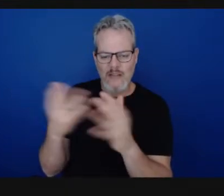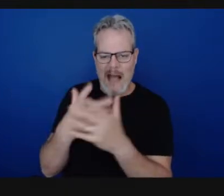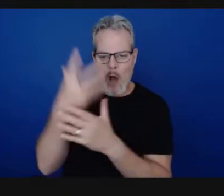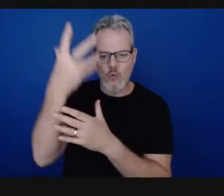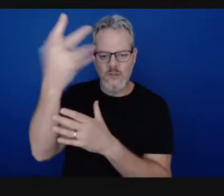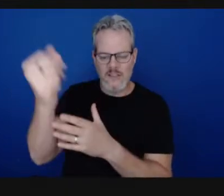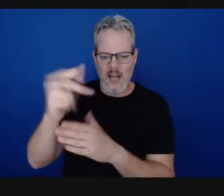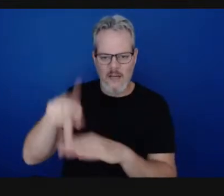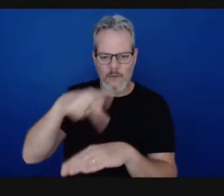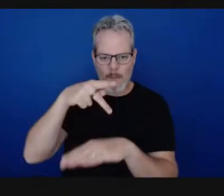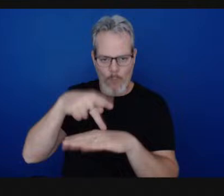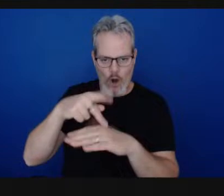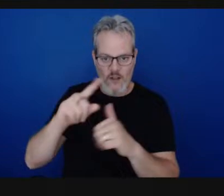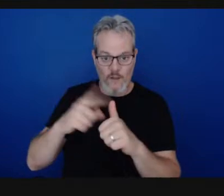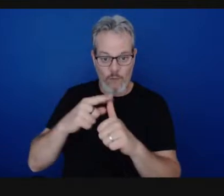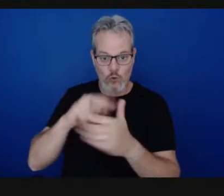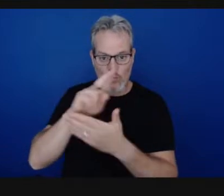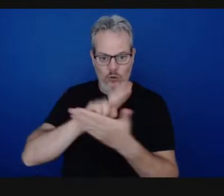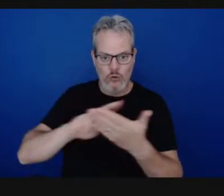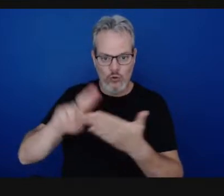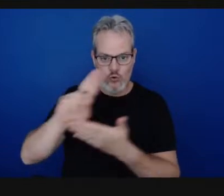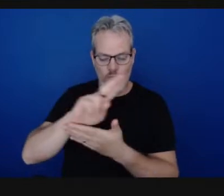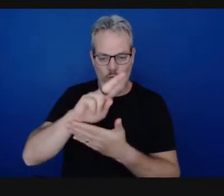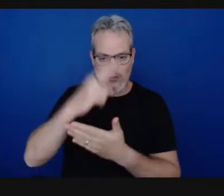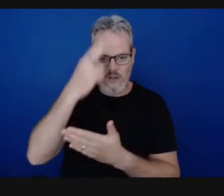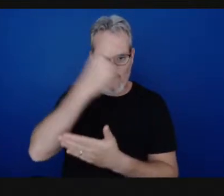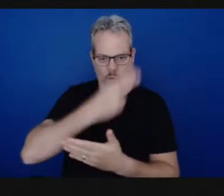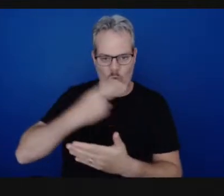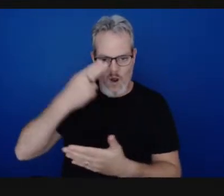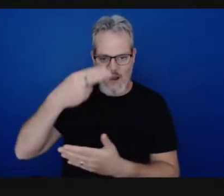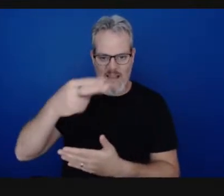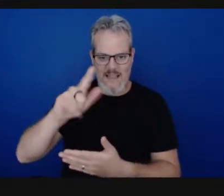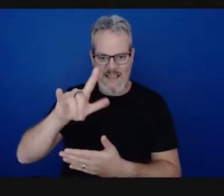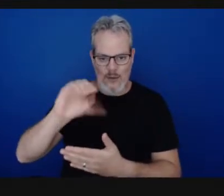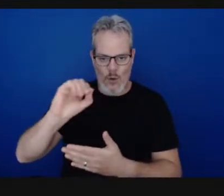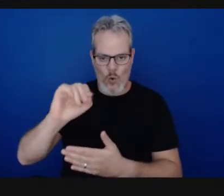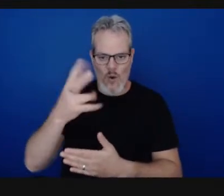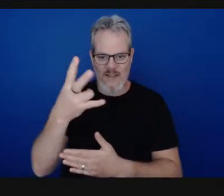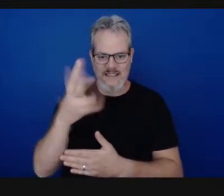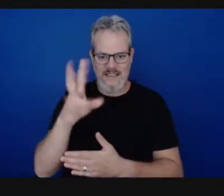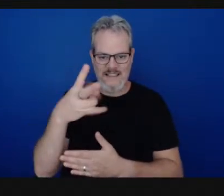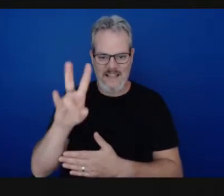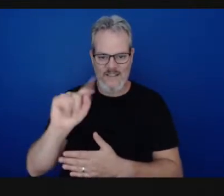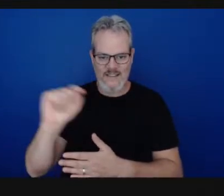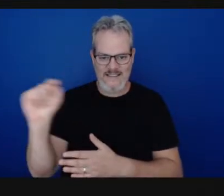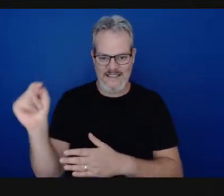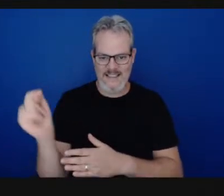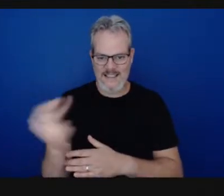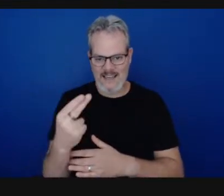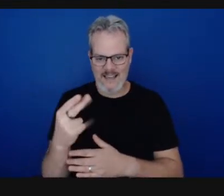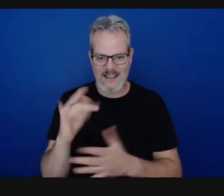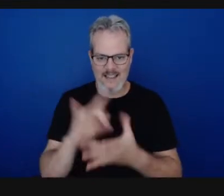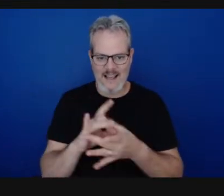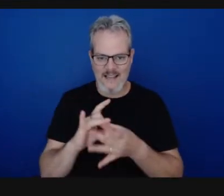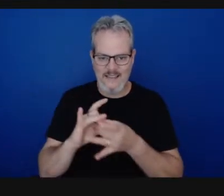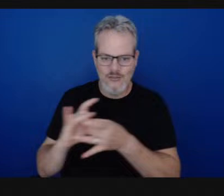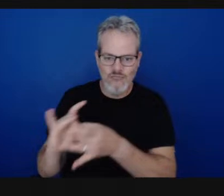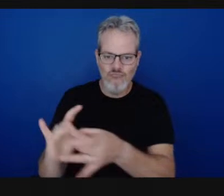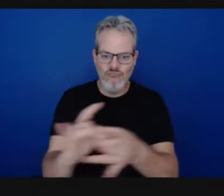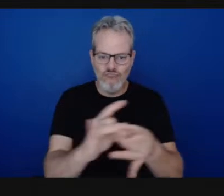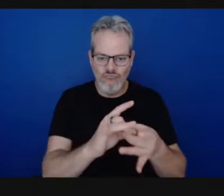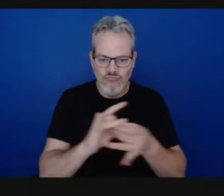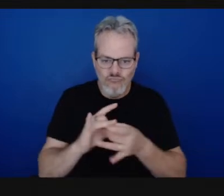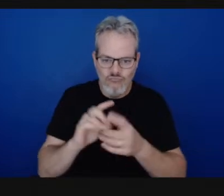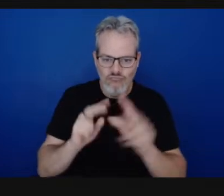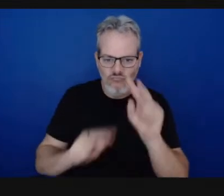at University of Hawaii Hilo on the 17th on collaborative geochemical monitoring. I believe that